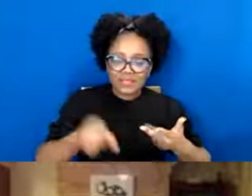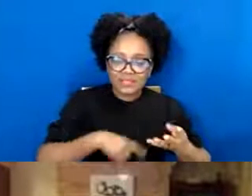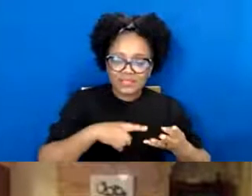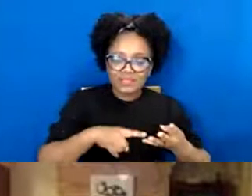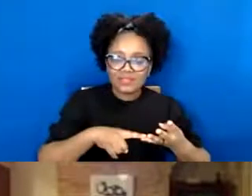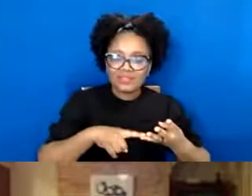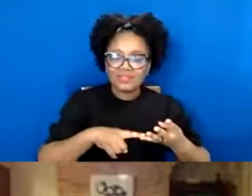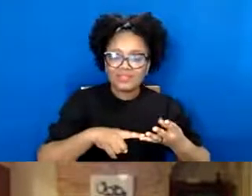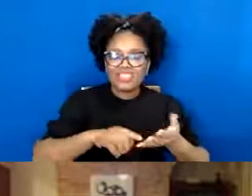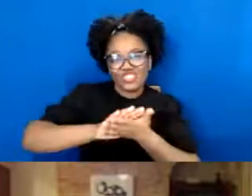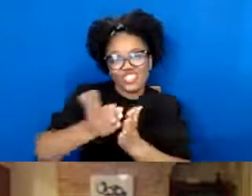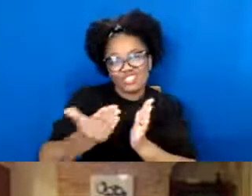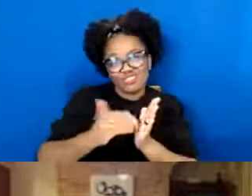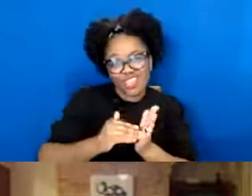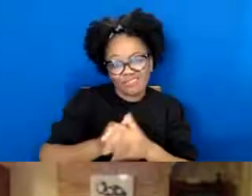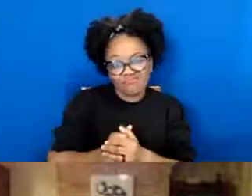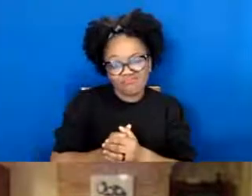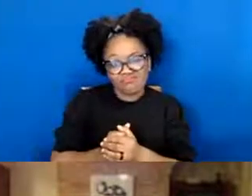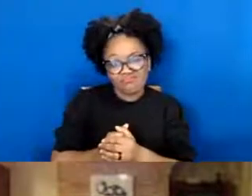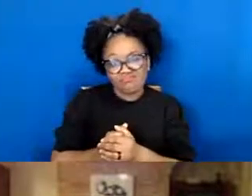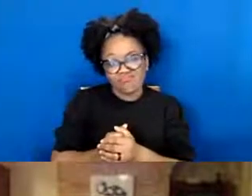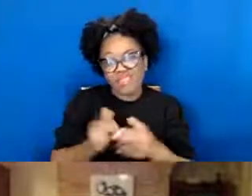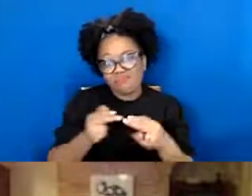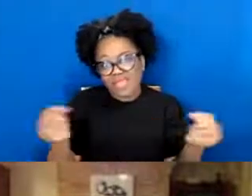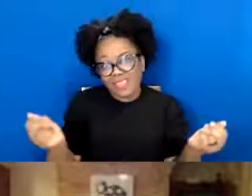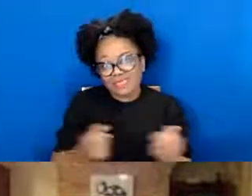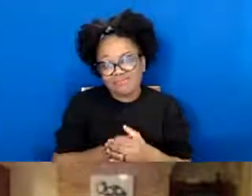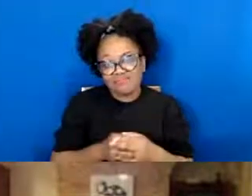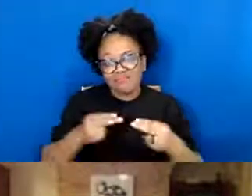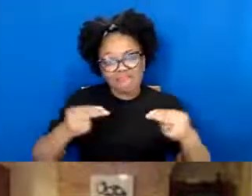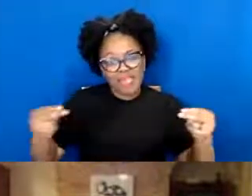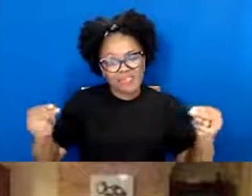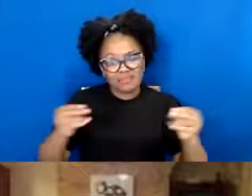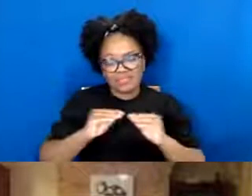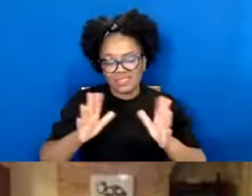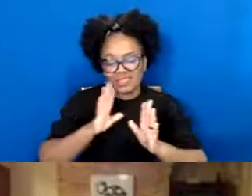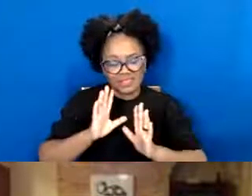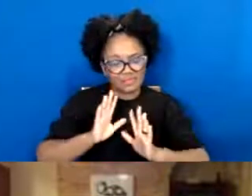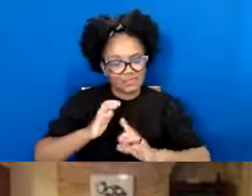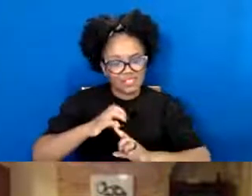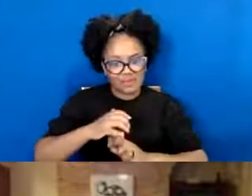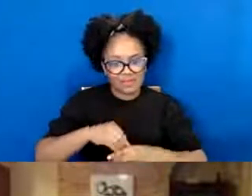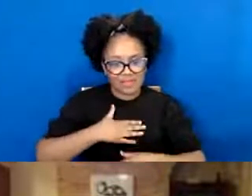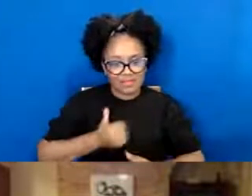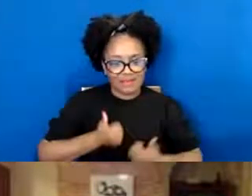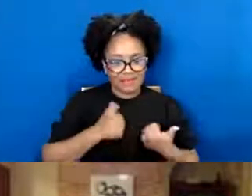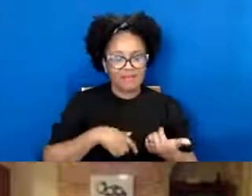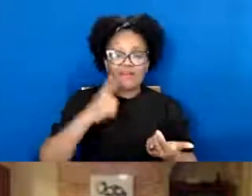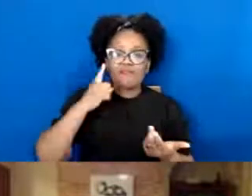Bacon is a through line in my life. Ooh. And for feel, I wrote